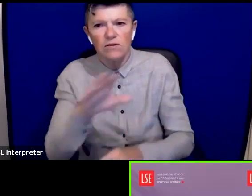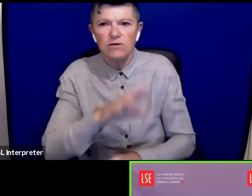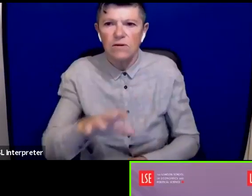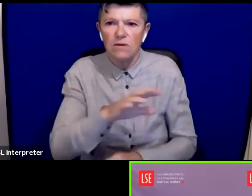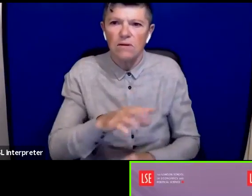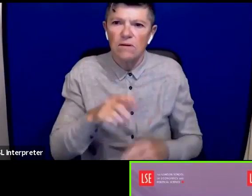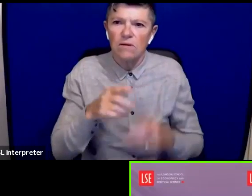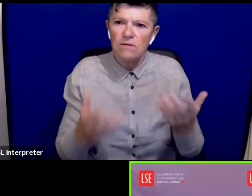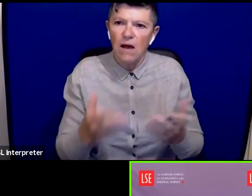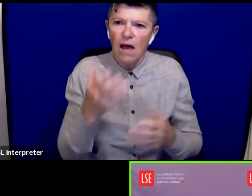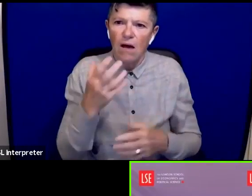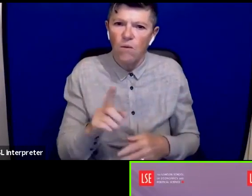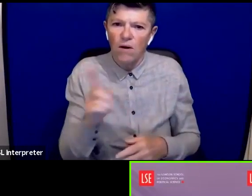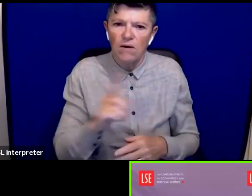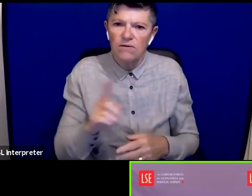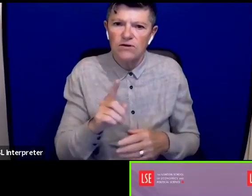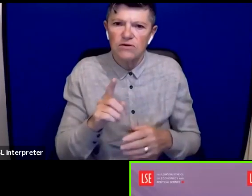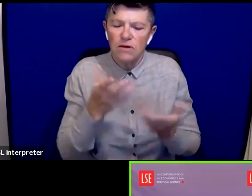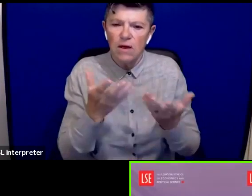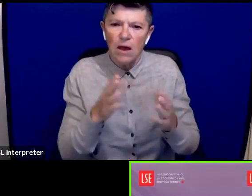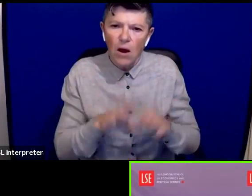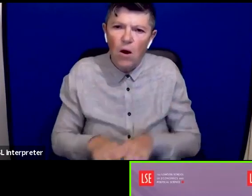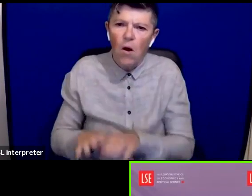Latin America? What's the common thread?